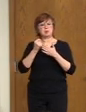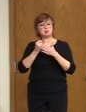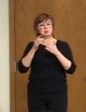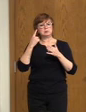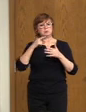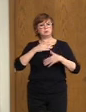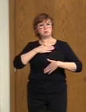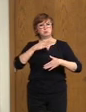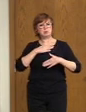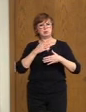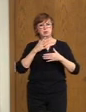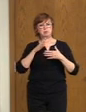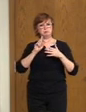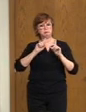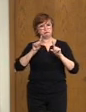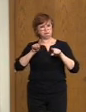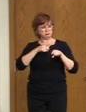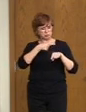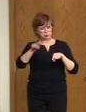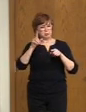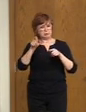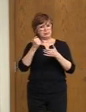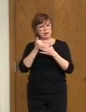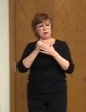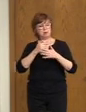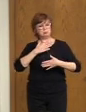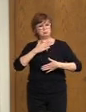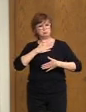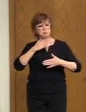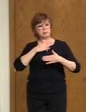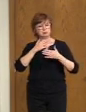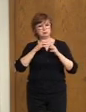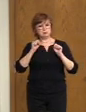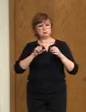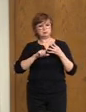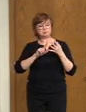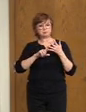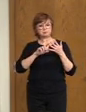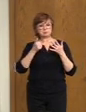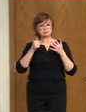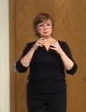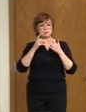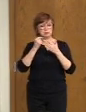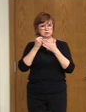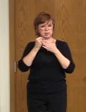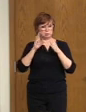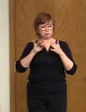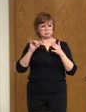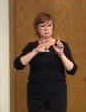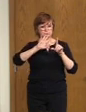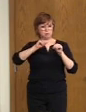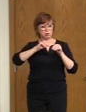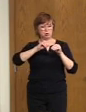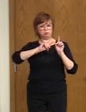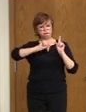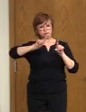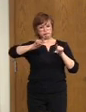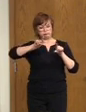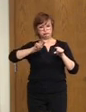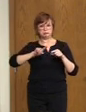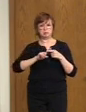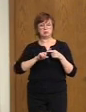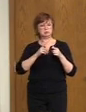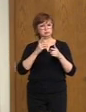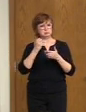some paramedics, also a number of physicians inside the facility supporting care as we speak. We've done a bunch of expanded testing